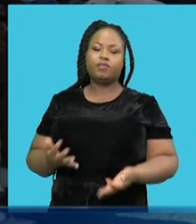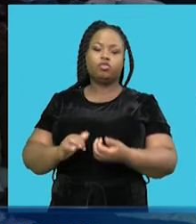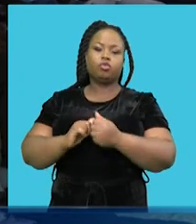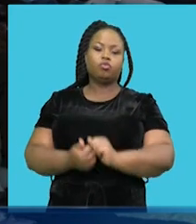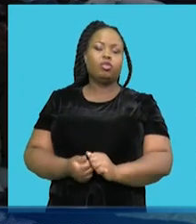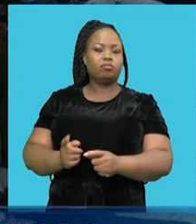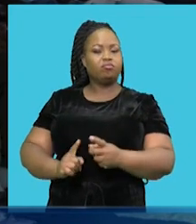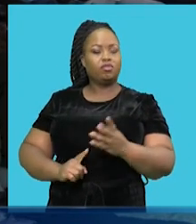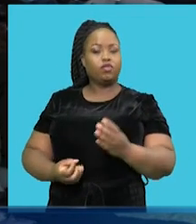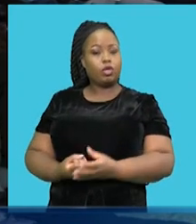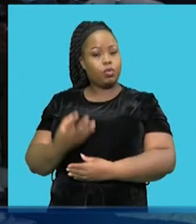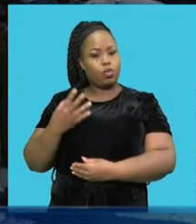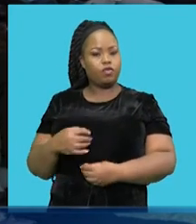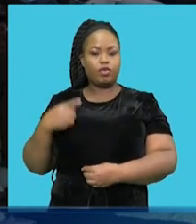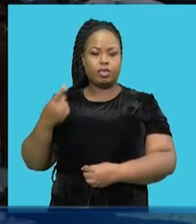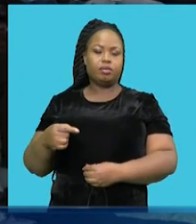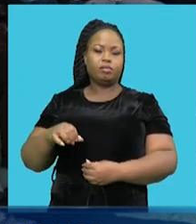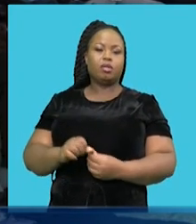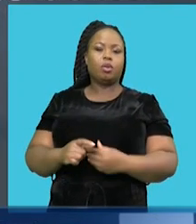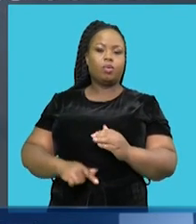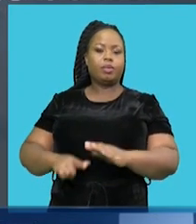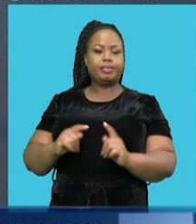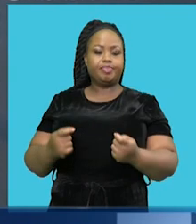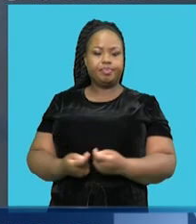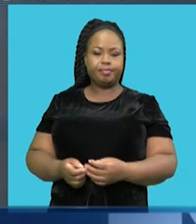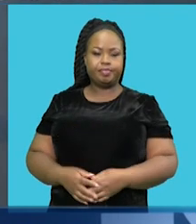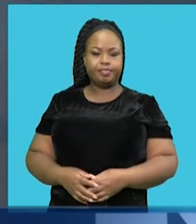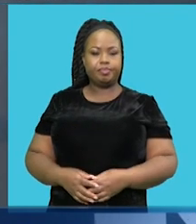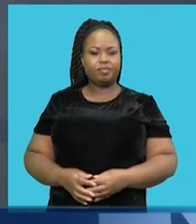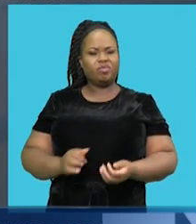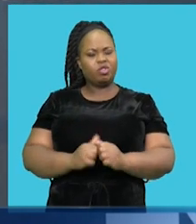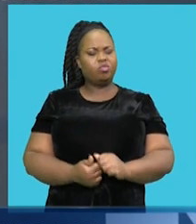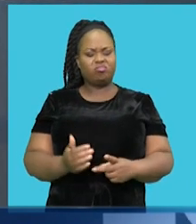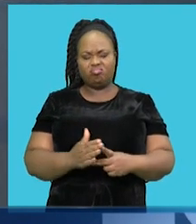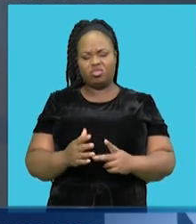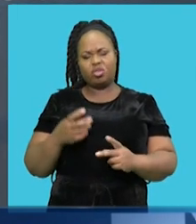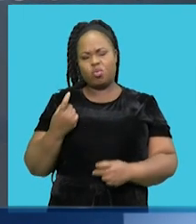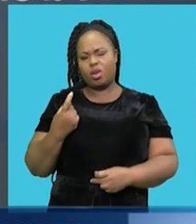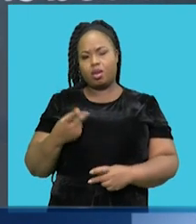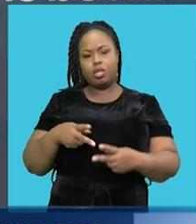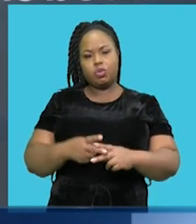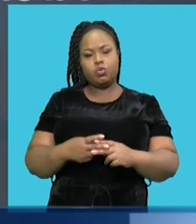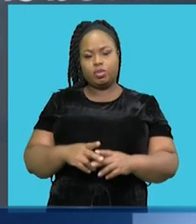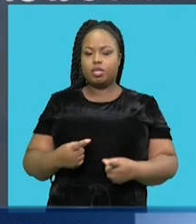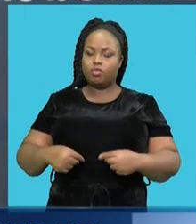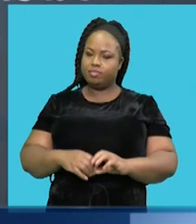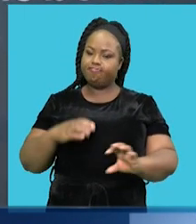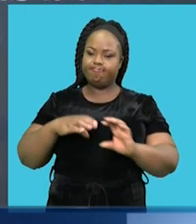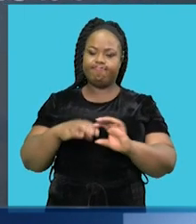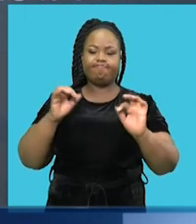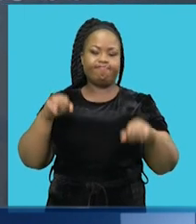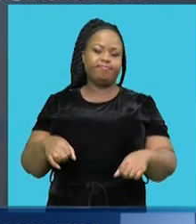goods for growth for next local teams. Sports is the only tool that we manage to communicate